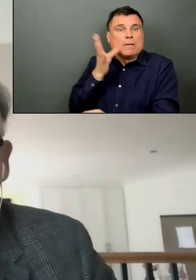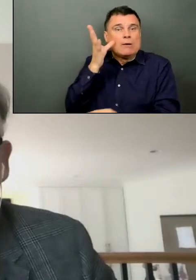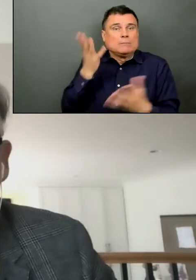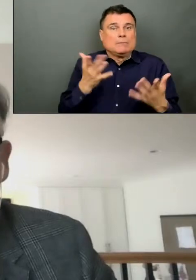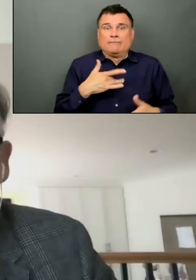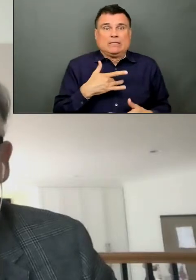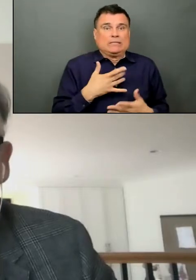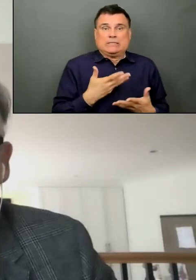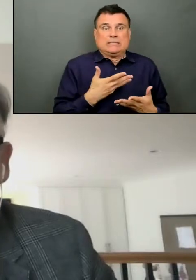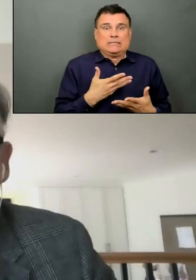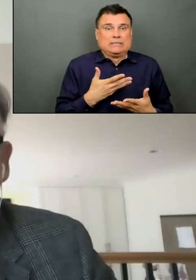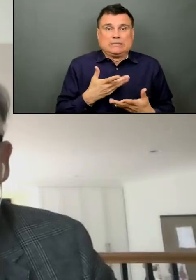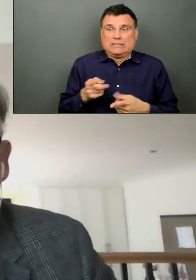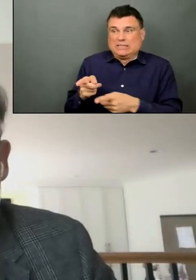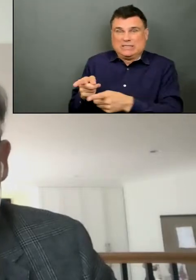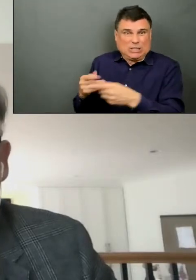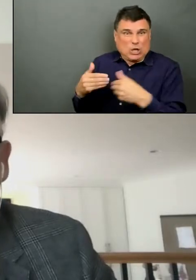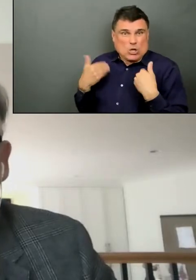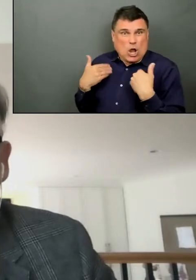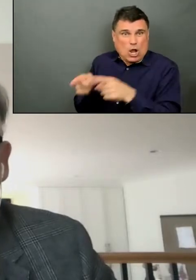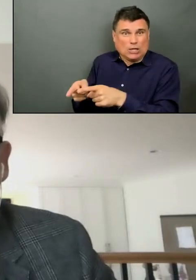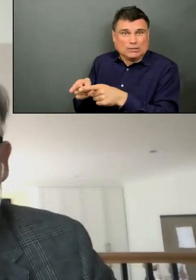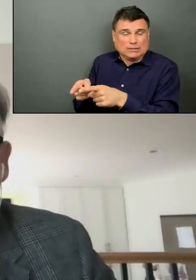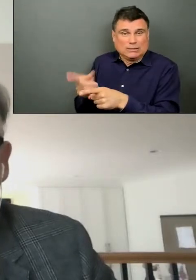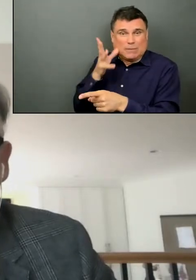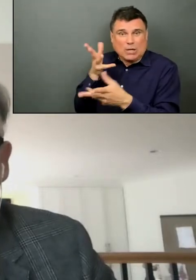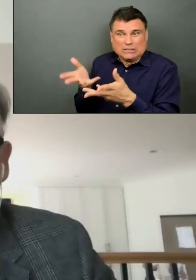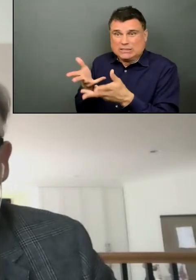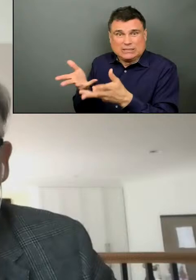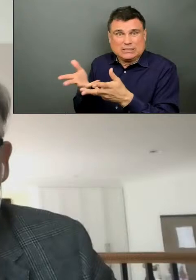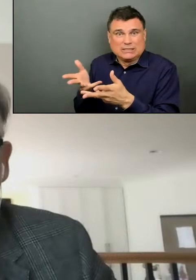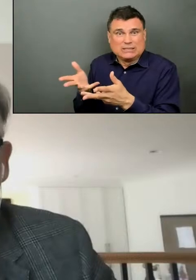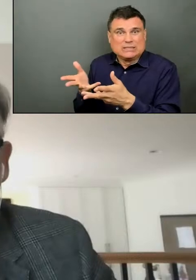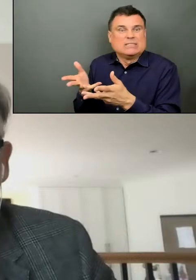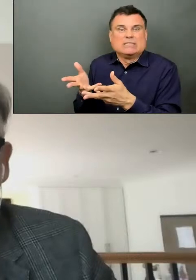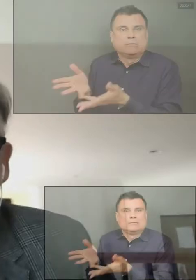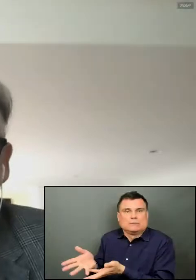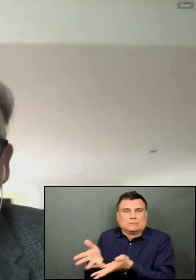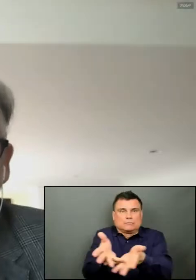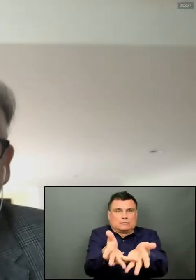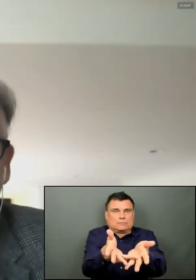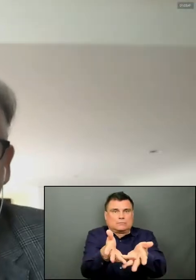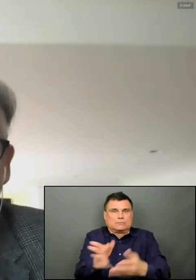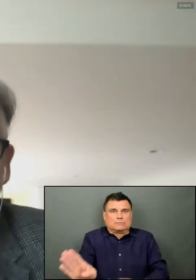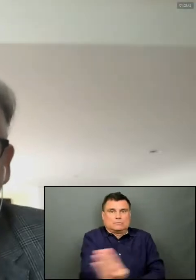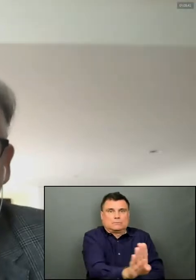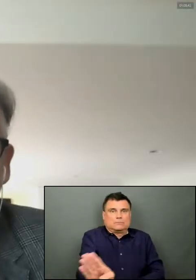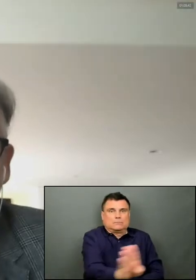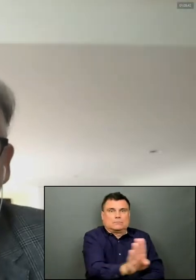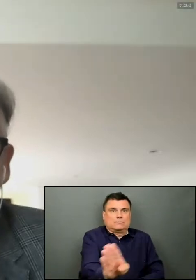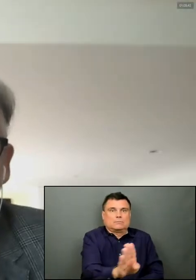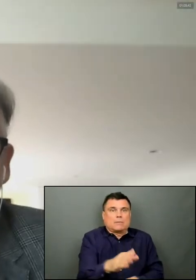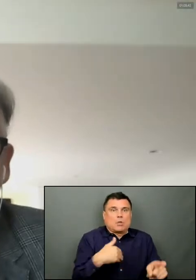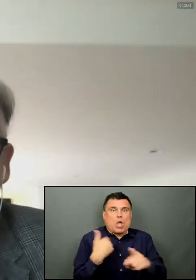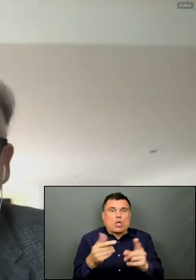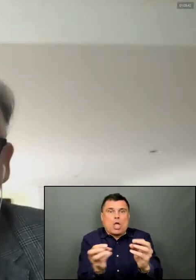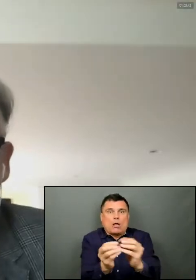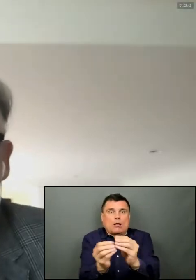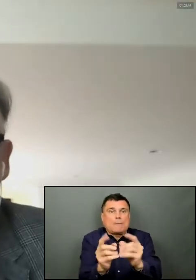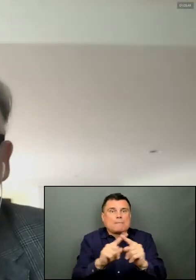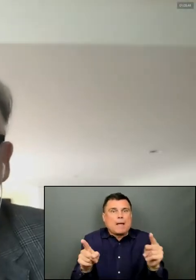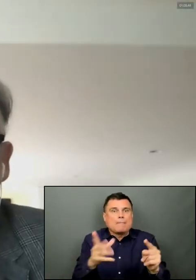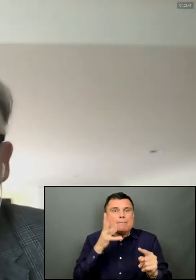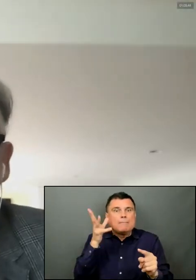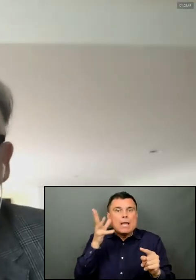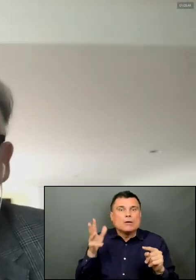is in front of them. And at the other end, I think, is the really important consideration for the rights